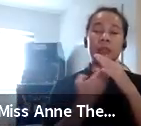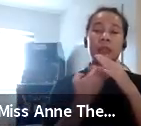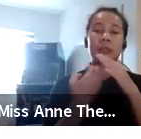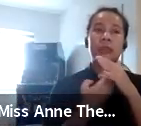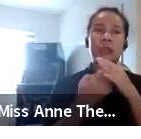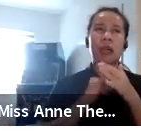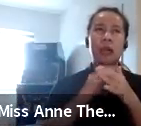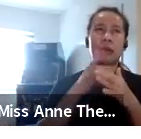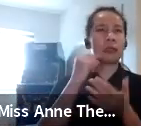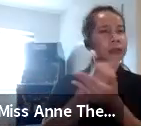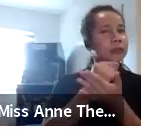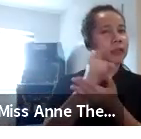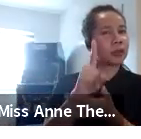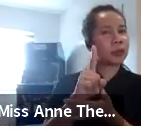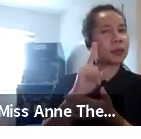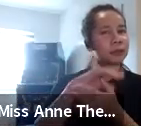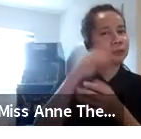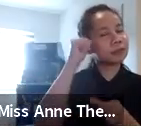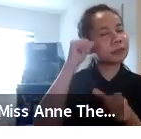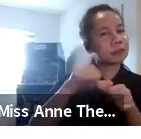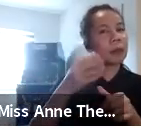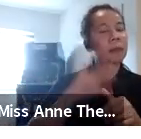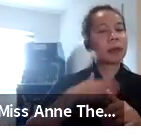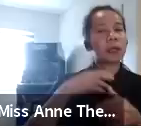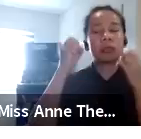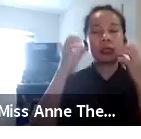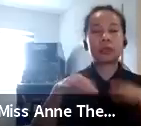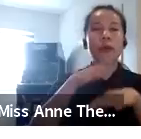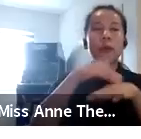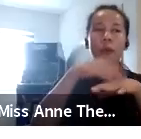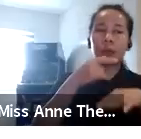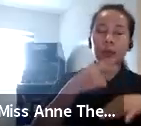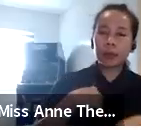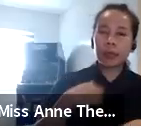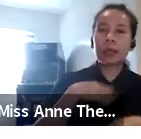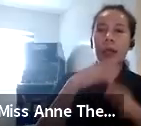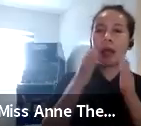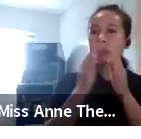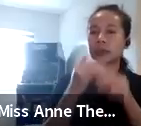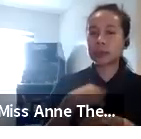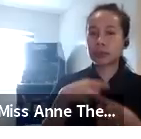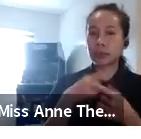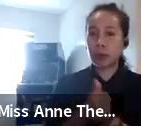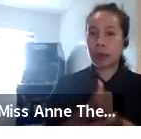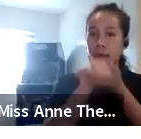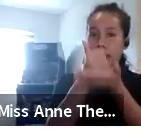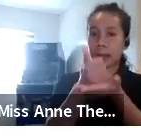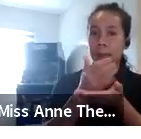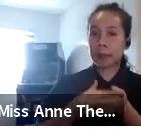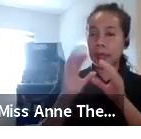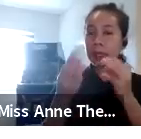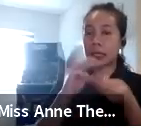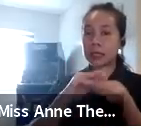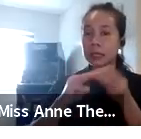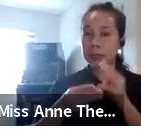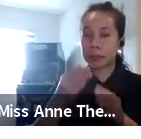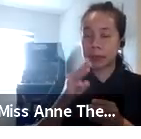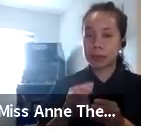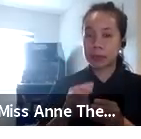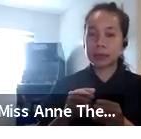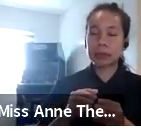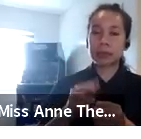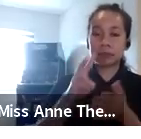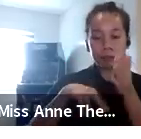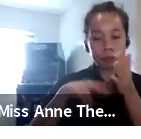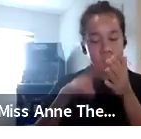During that time, my teacher will call me and will ask me to help my classmates read.